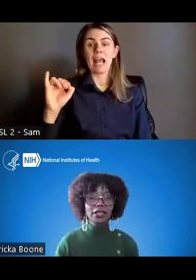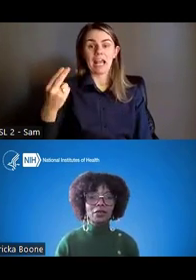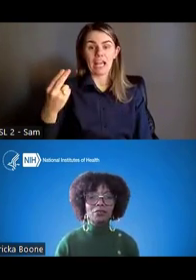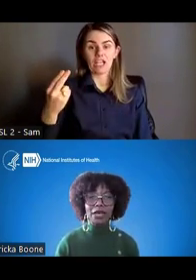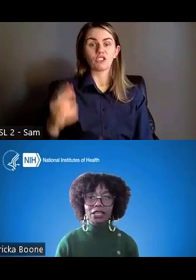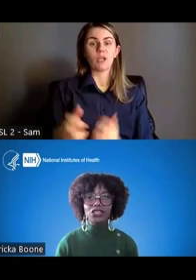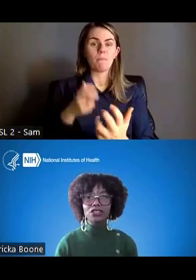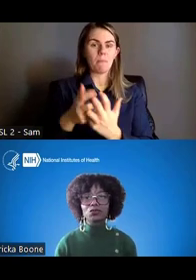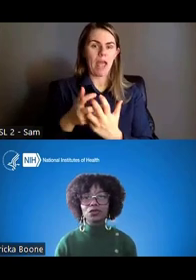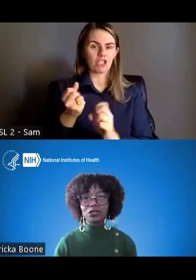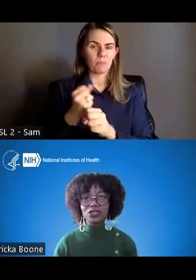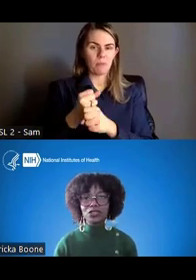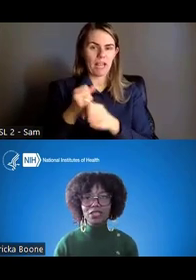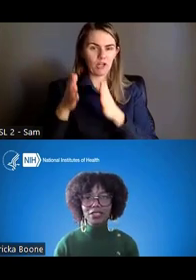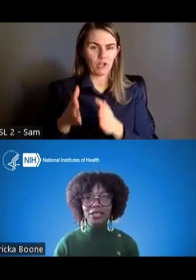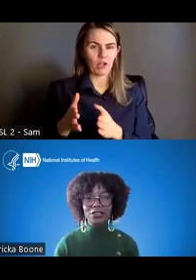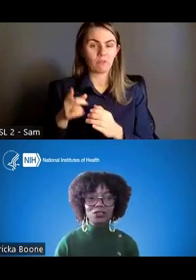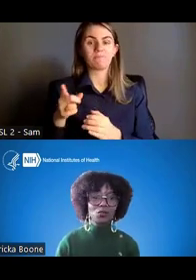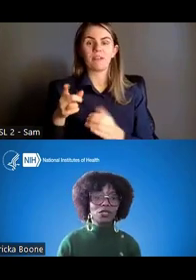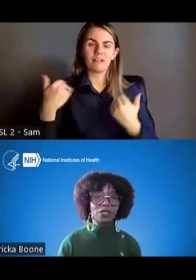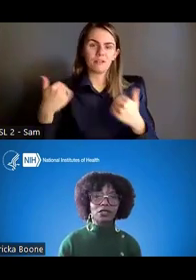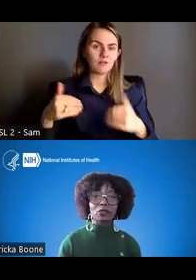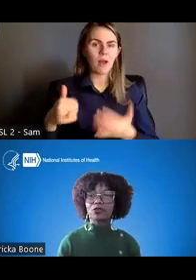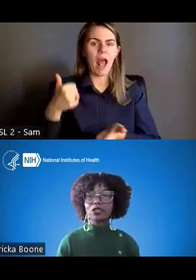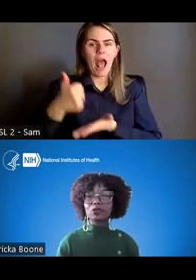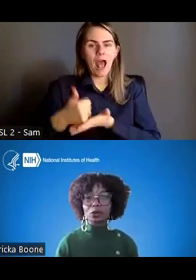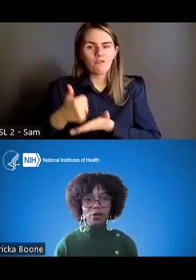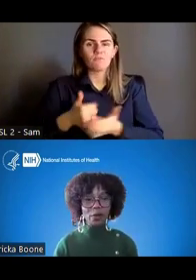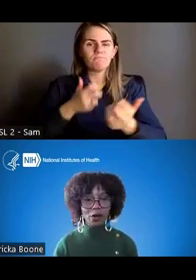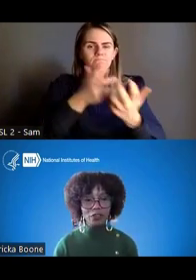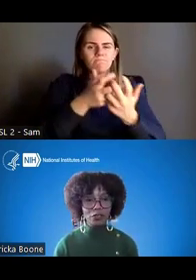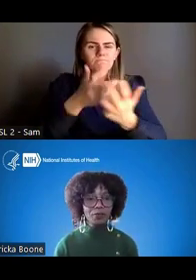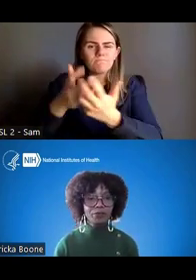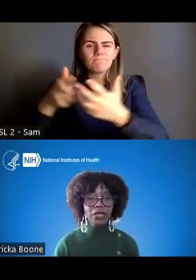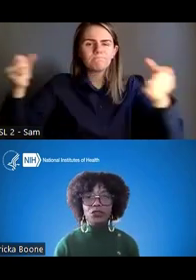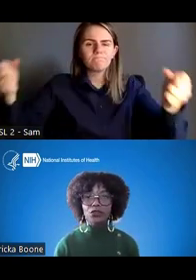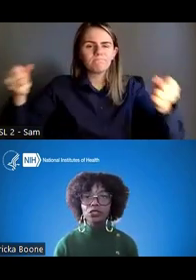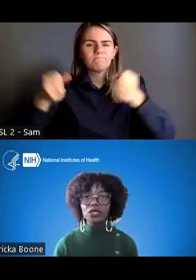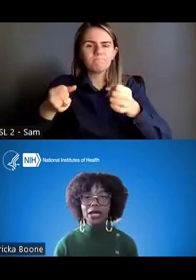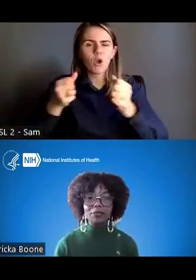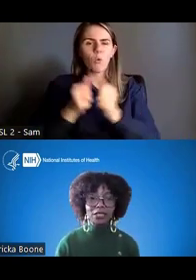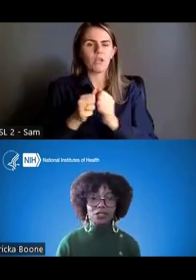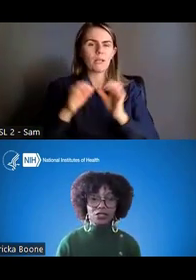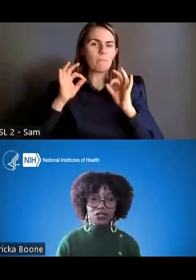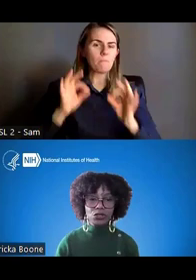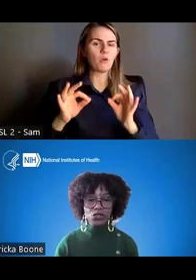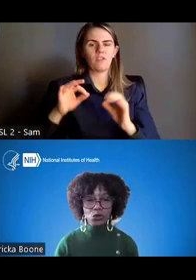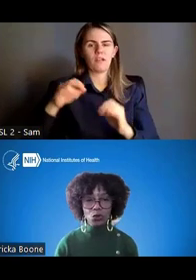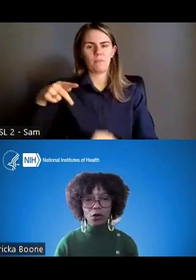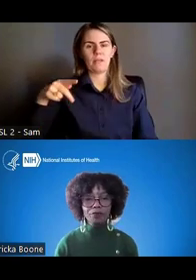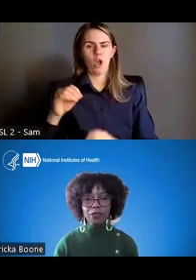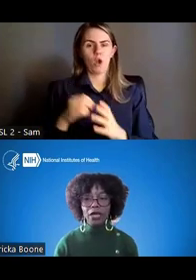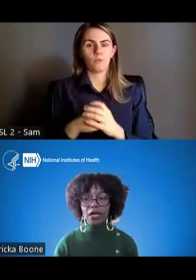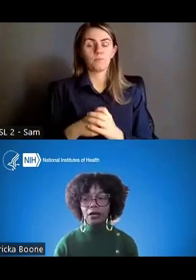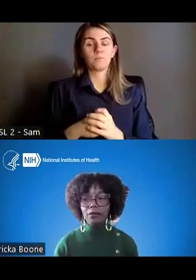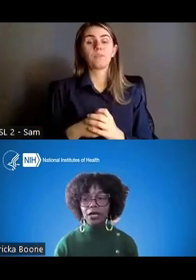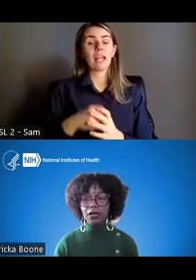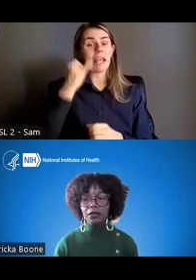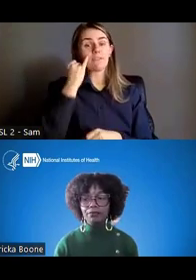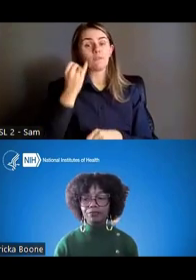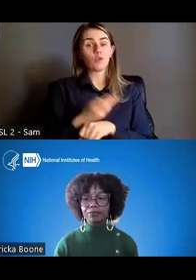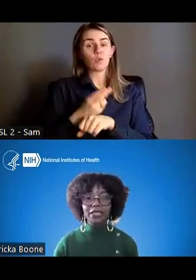fish that matches research investigators with their perfect program officer. So if you type into the search tool